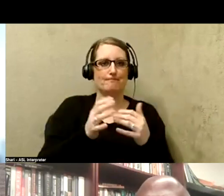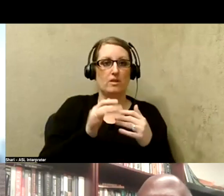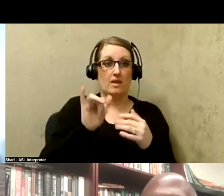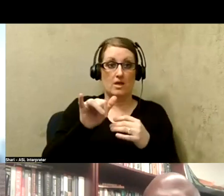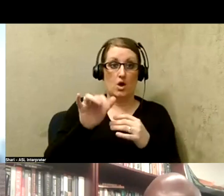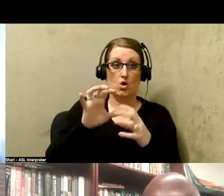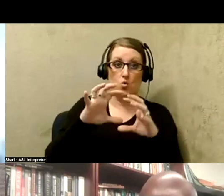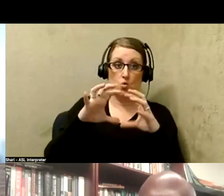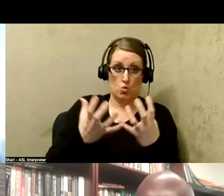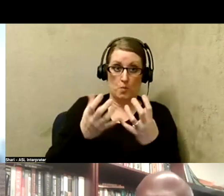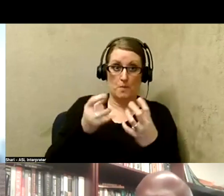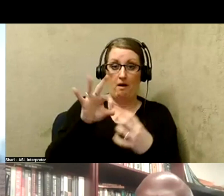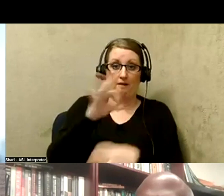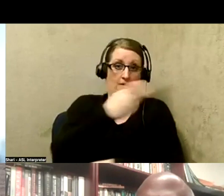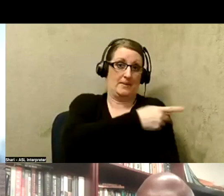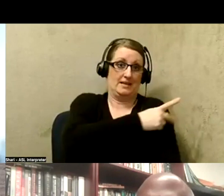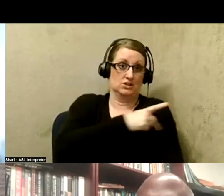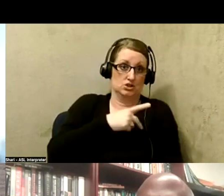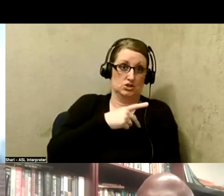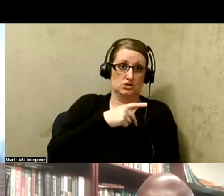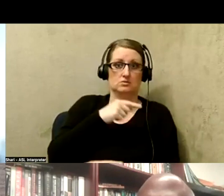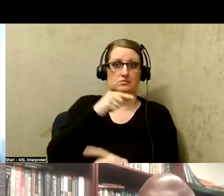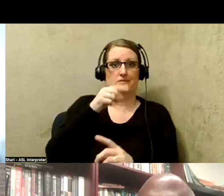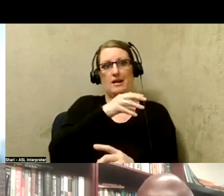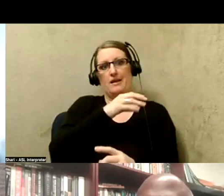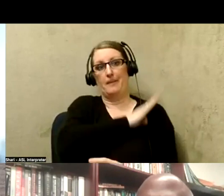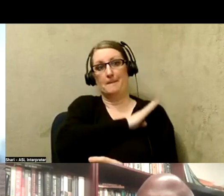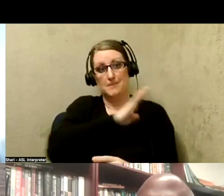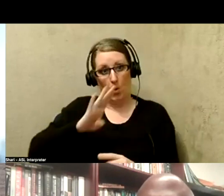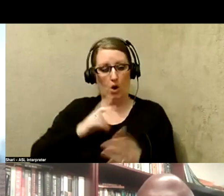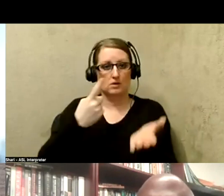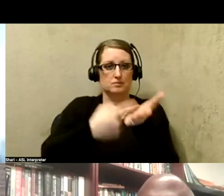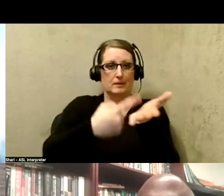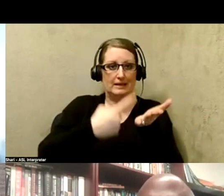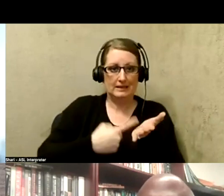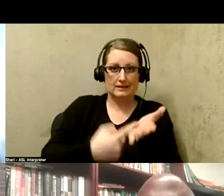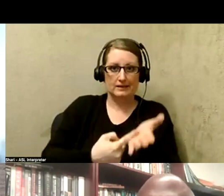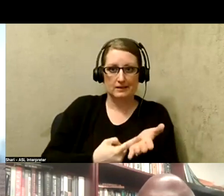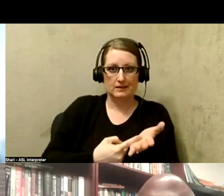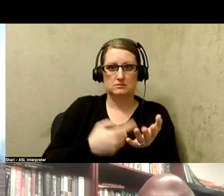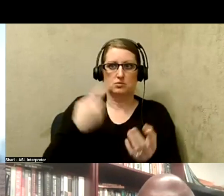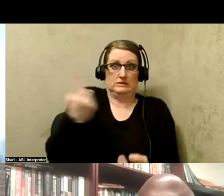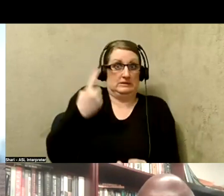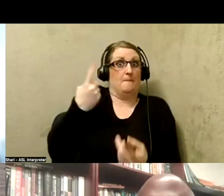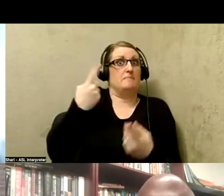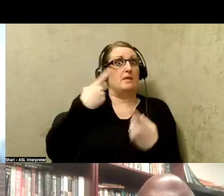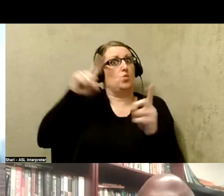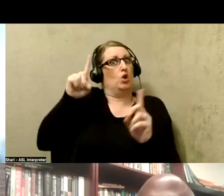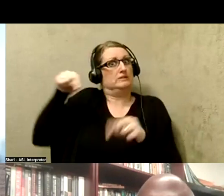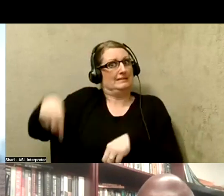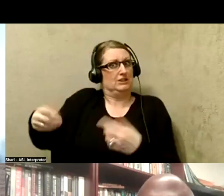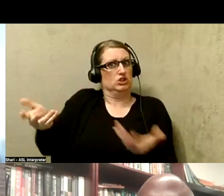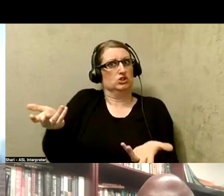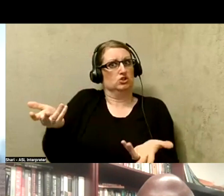a group of patients at the board are speaking about, well, something here works quite well. Like, you know, there's